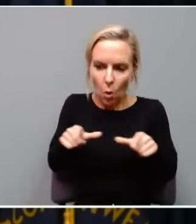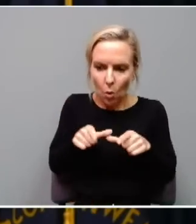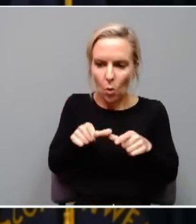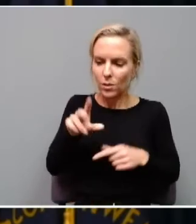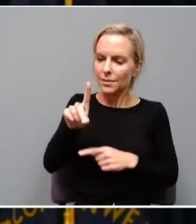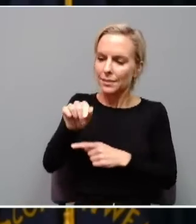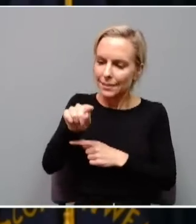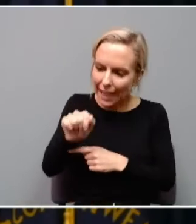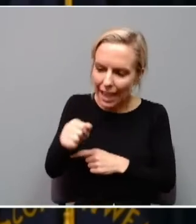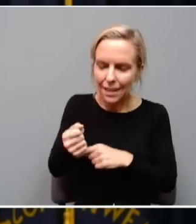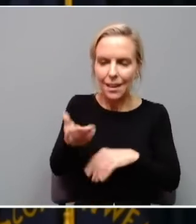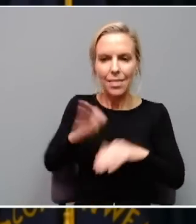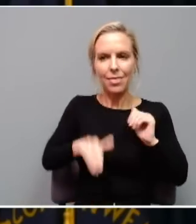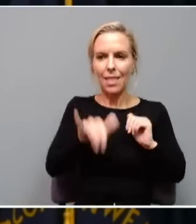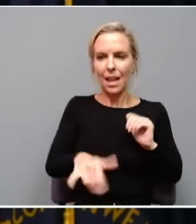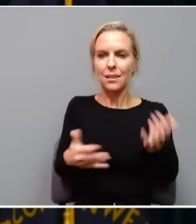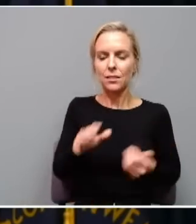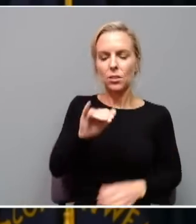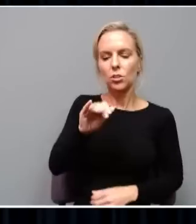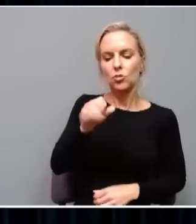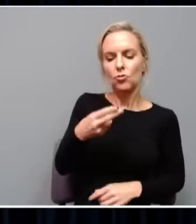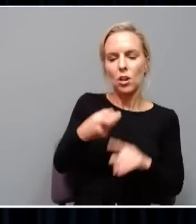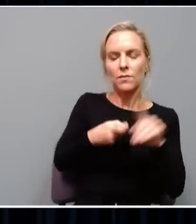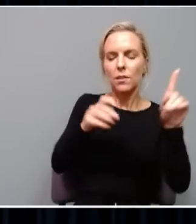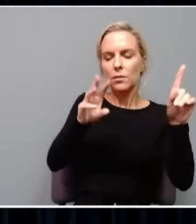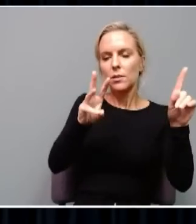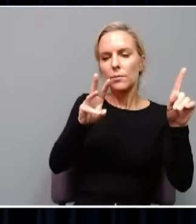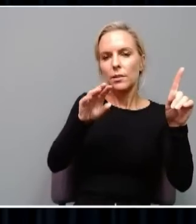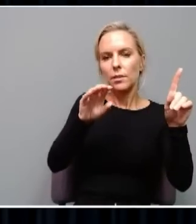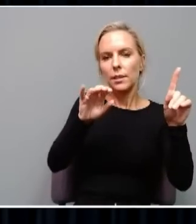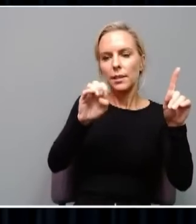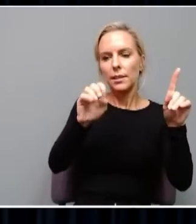that. Josh James, WKY.